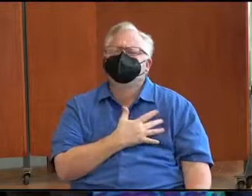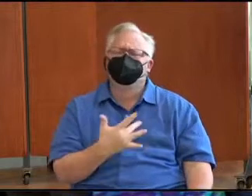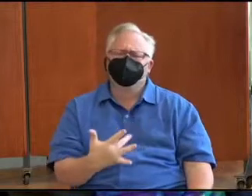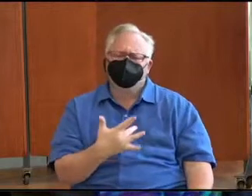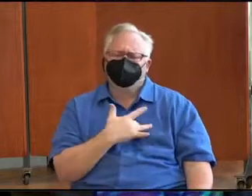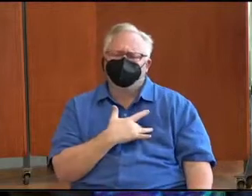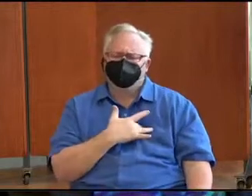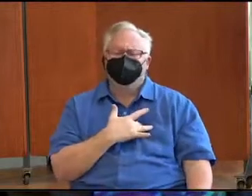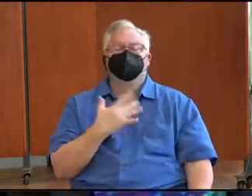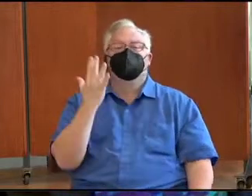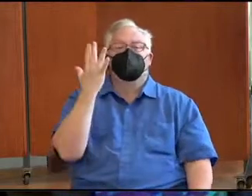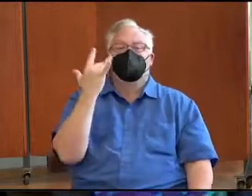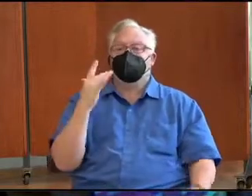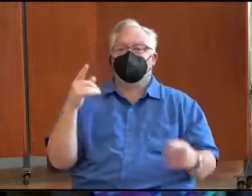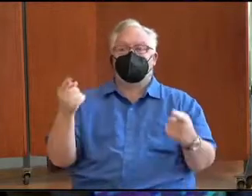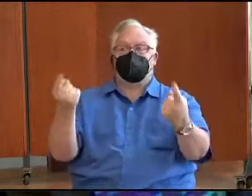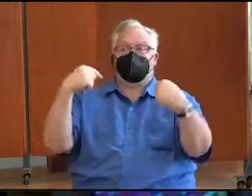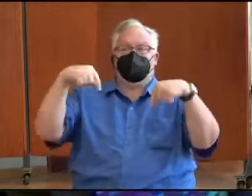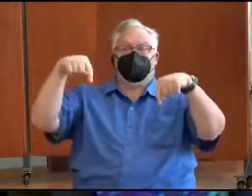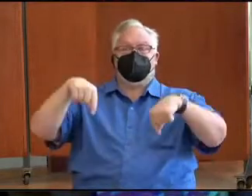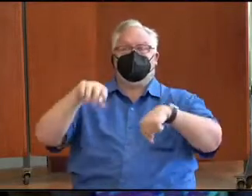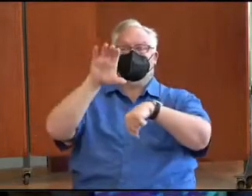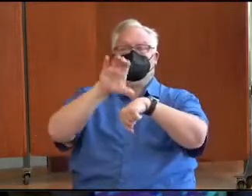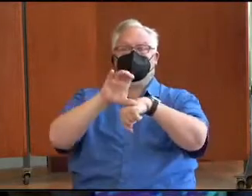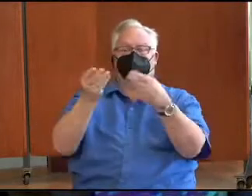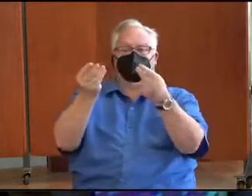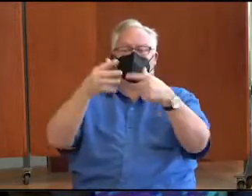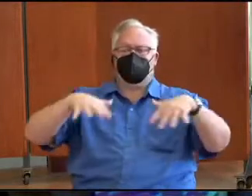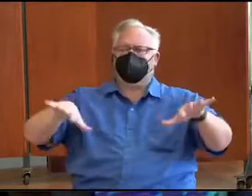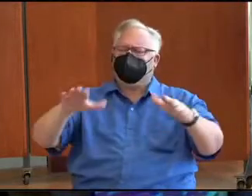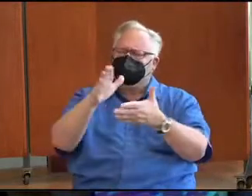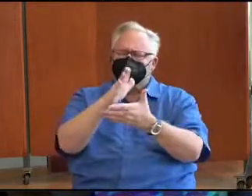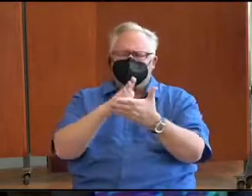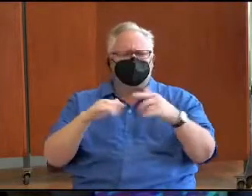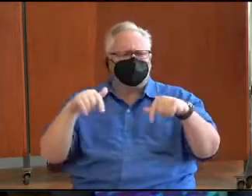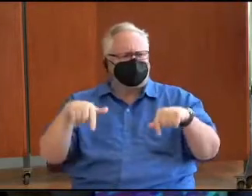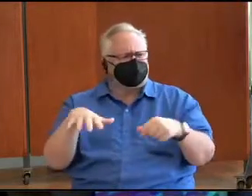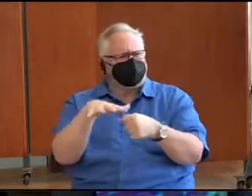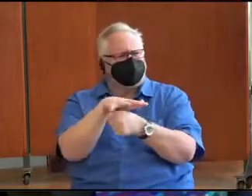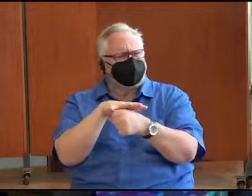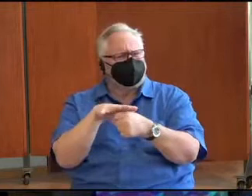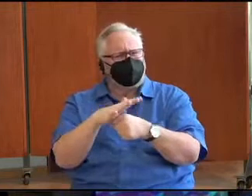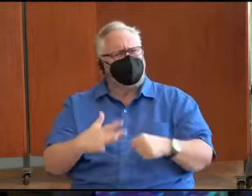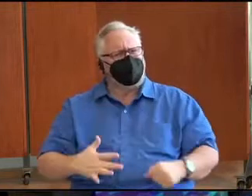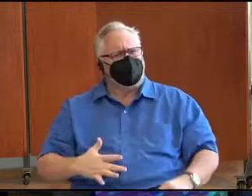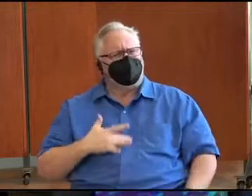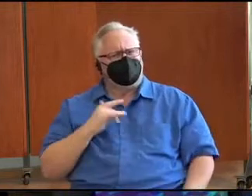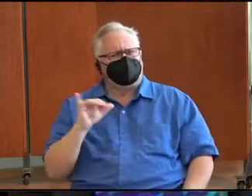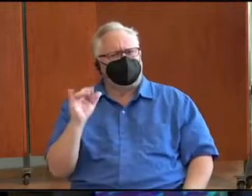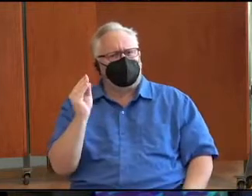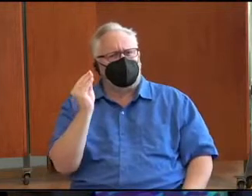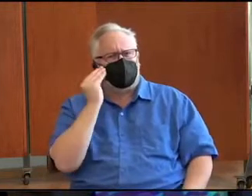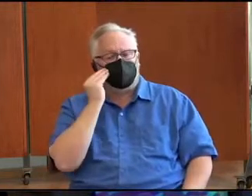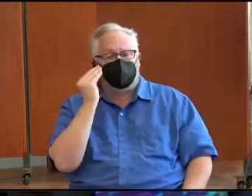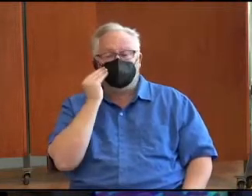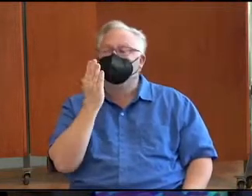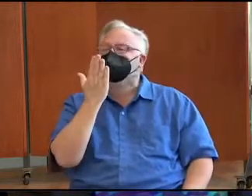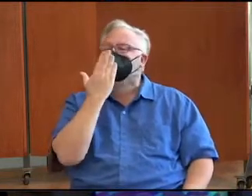this campus. There are aspects of it that feel like home. Dear